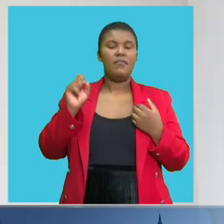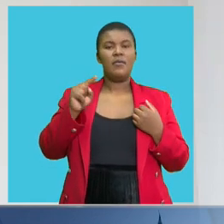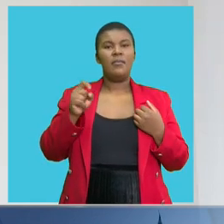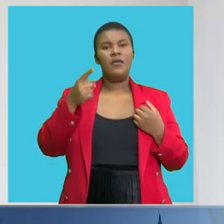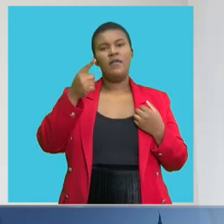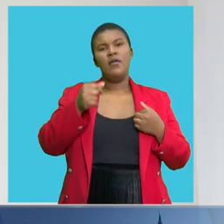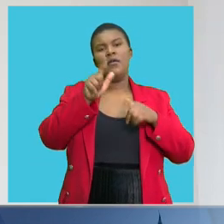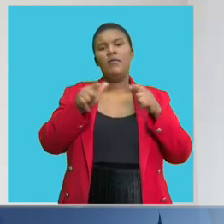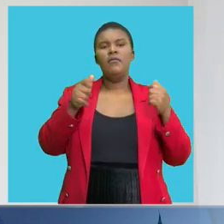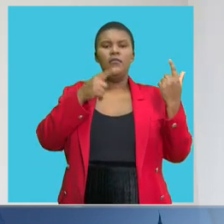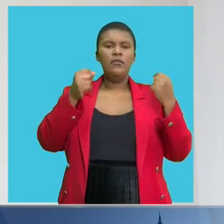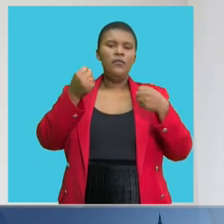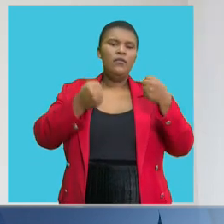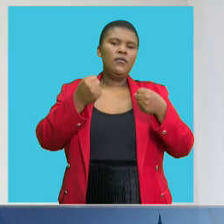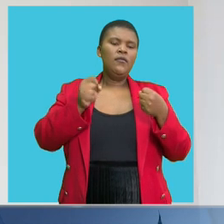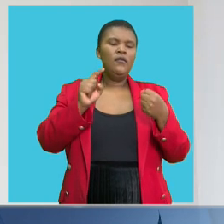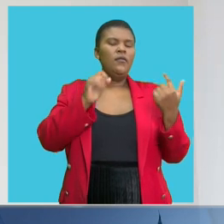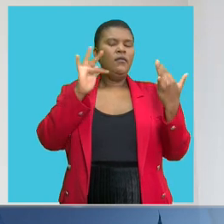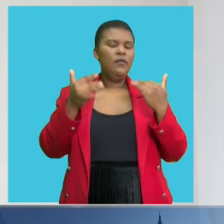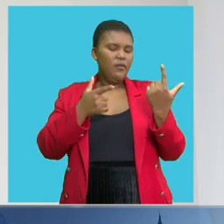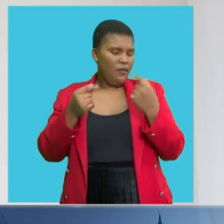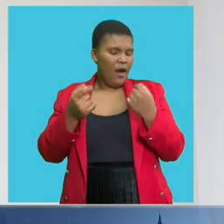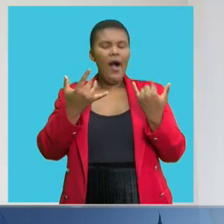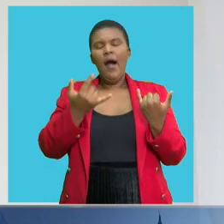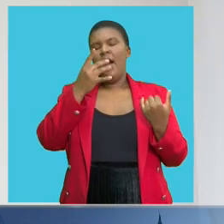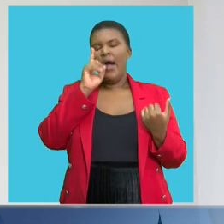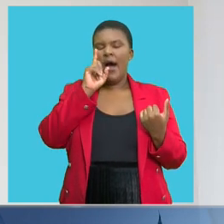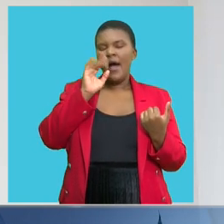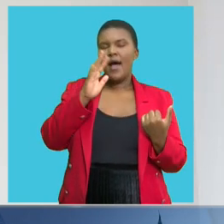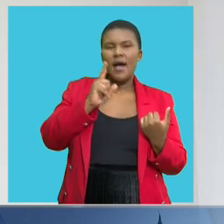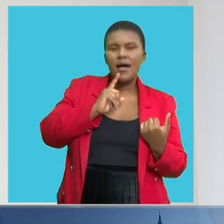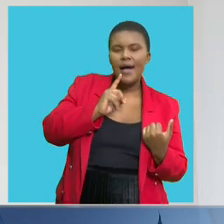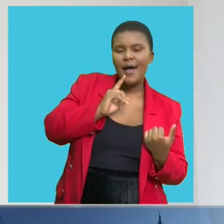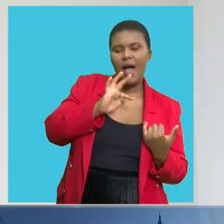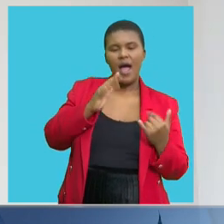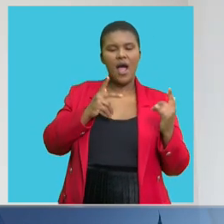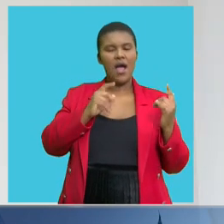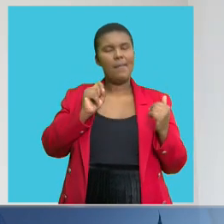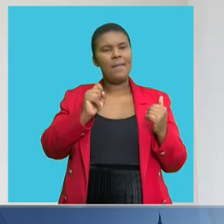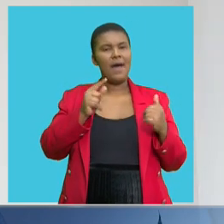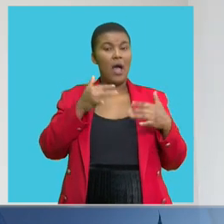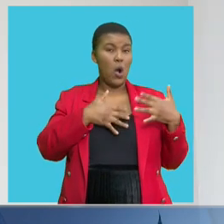right through to heavy commercial vehicles and the banks are taking strain, it just shows you that consumers are very, very